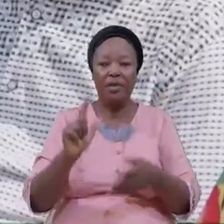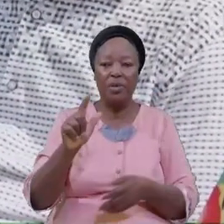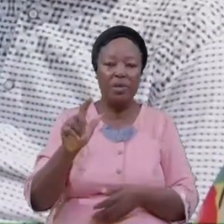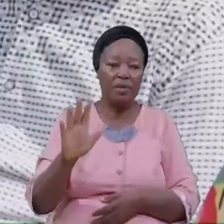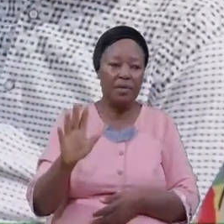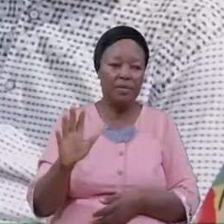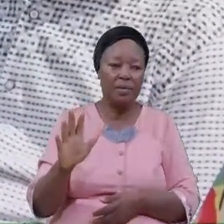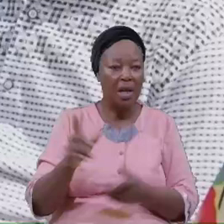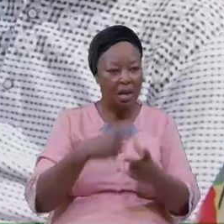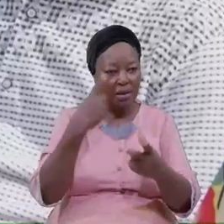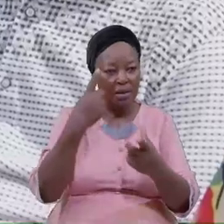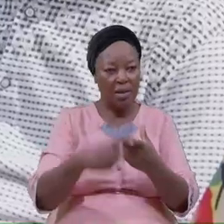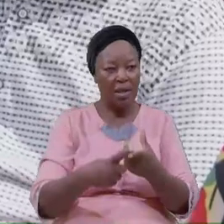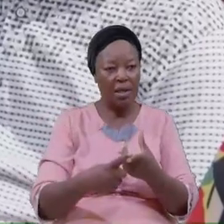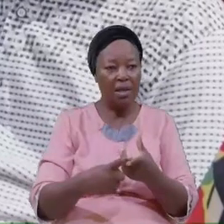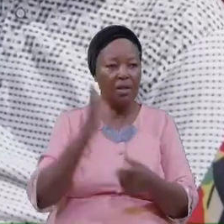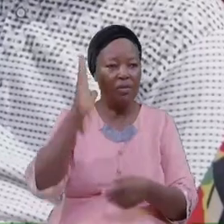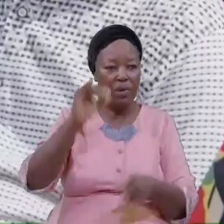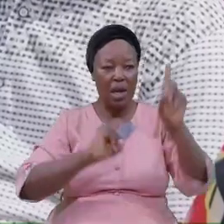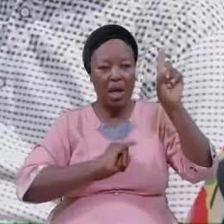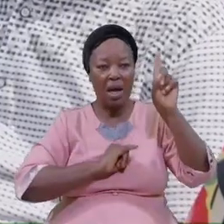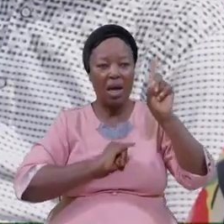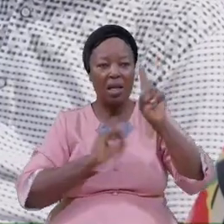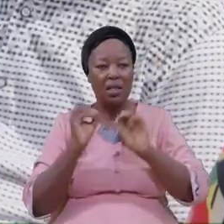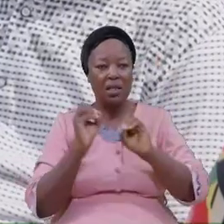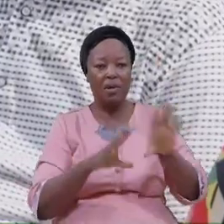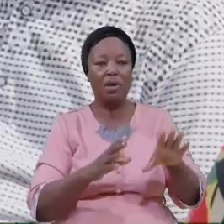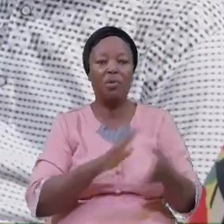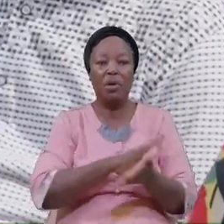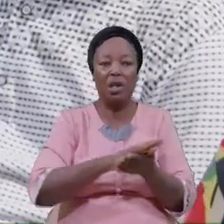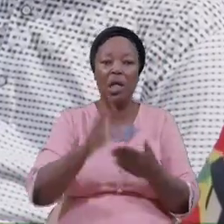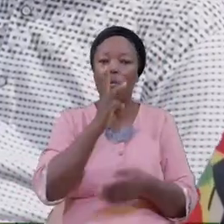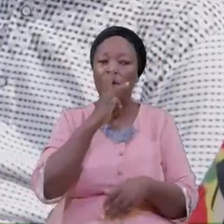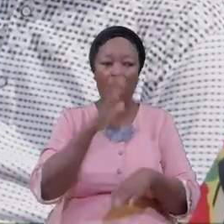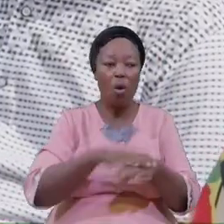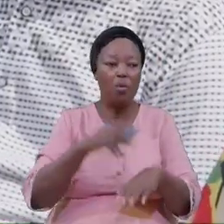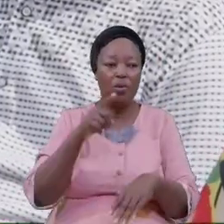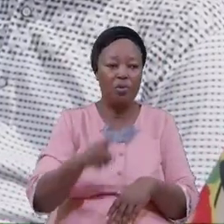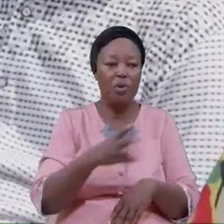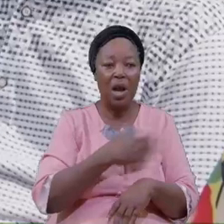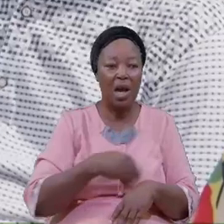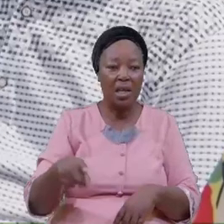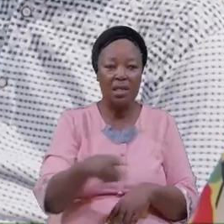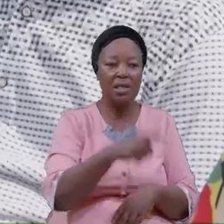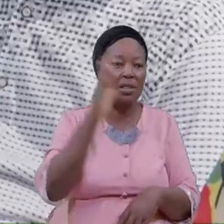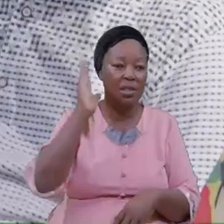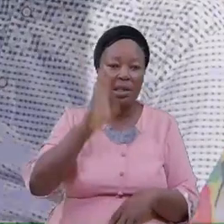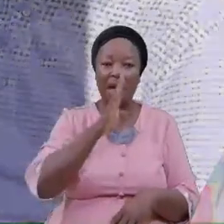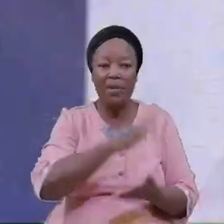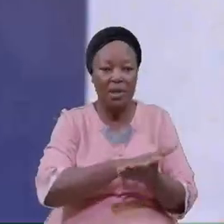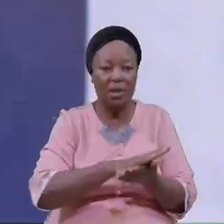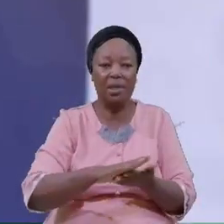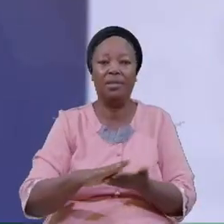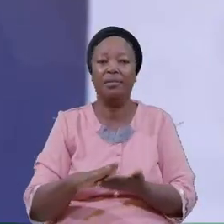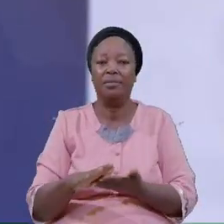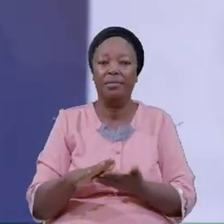Then will I sprinkle clean water upon you, and ye shall be clean. 36:25. Je